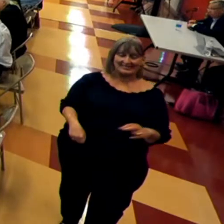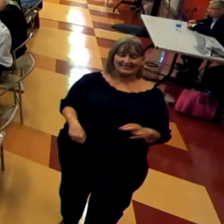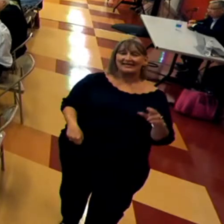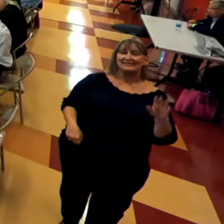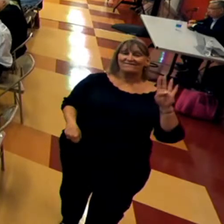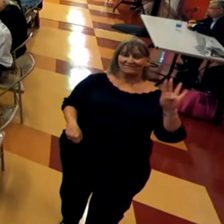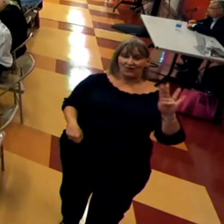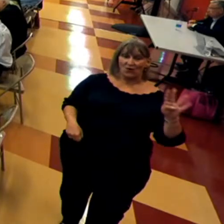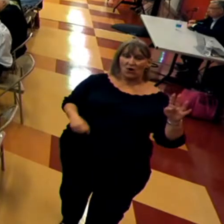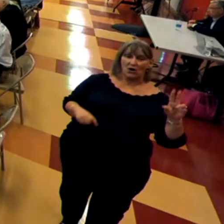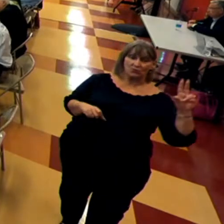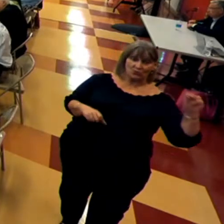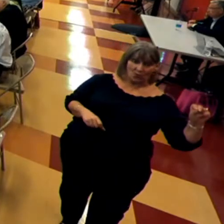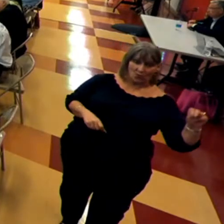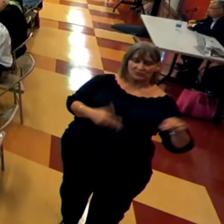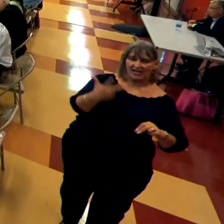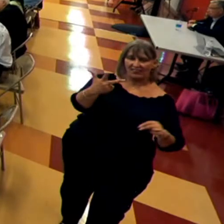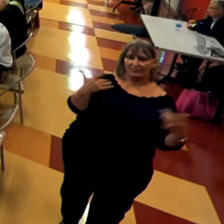abstentions.